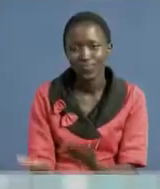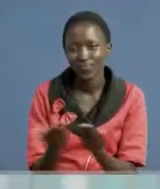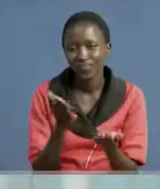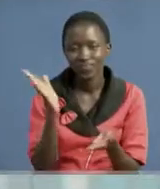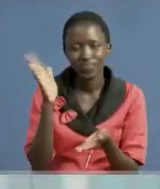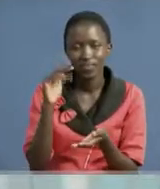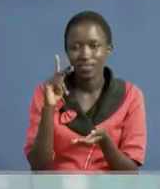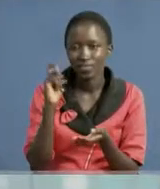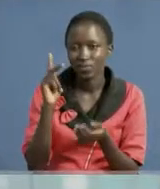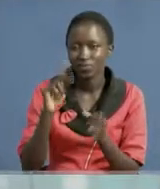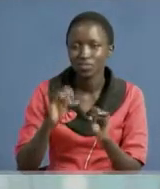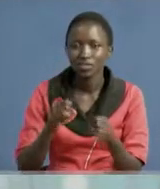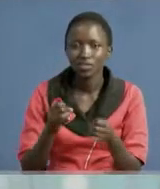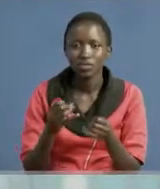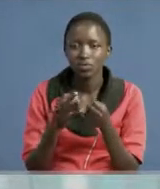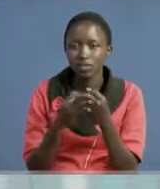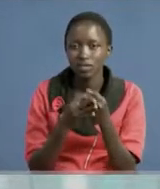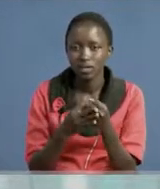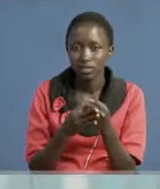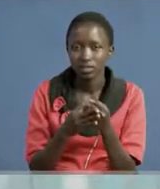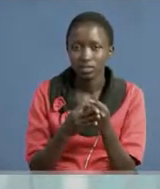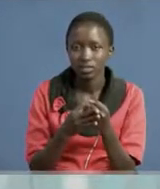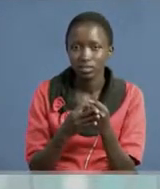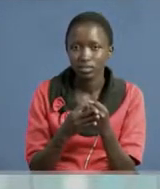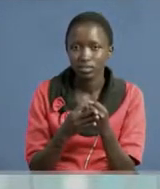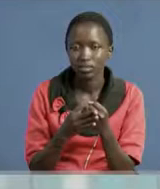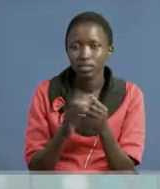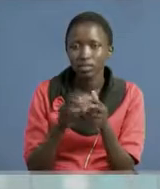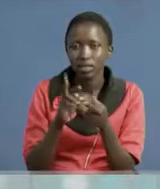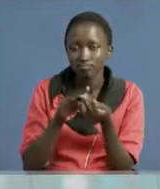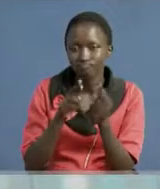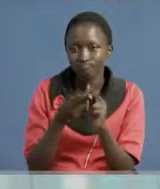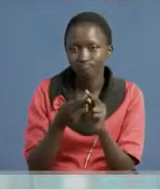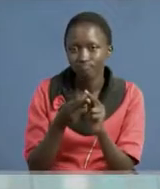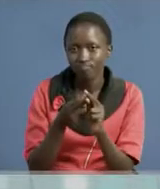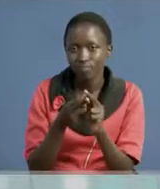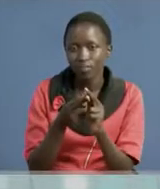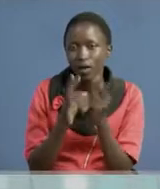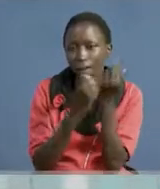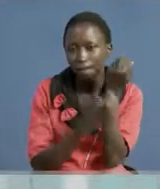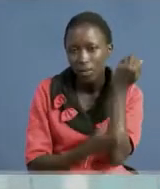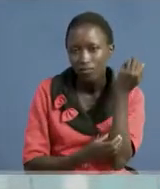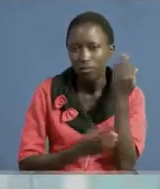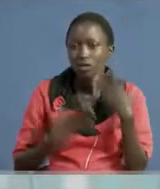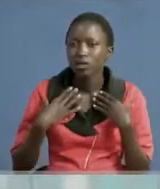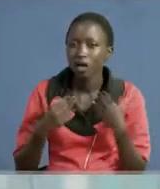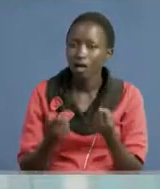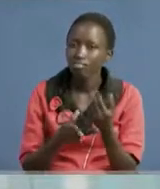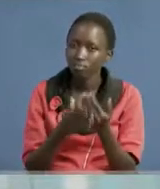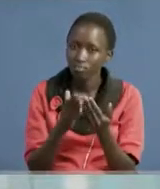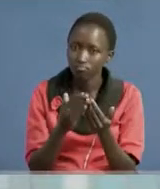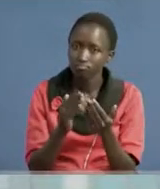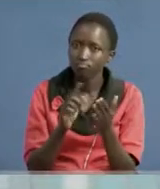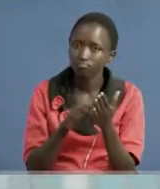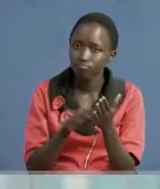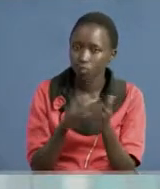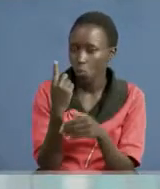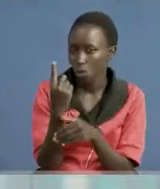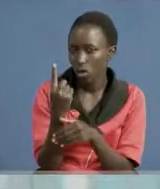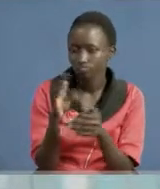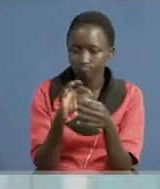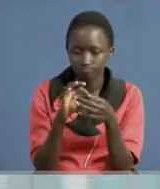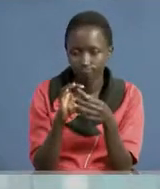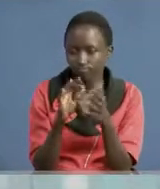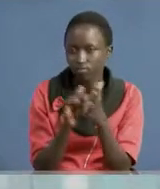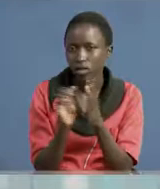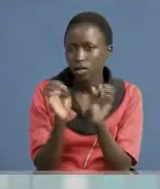Welcome back to KUTV News at 8. The relationship between poverty and healthcare can be described as one which